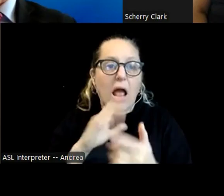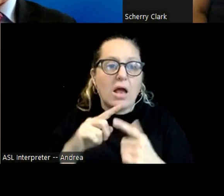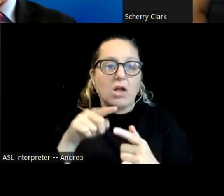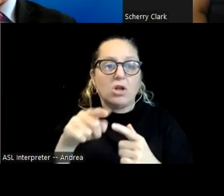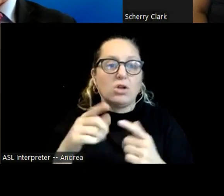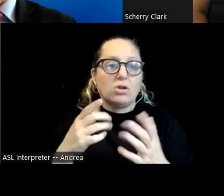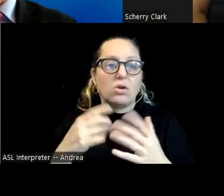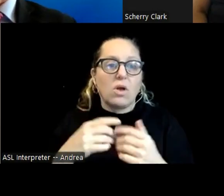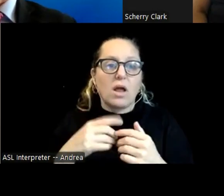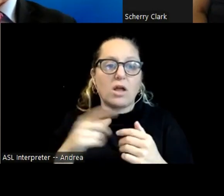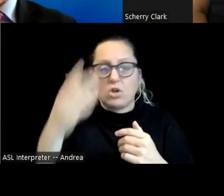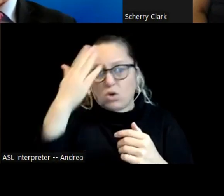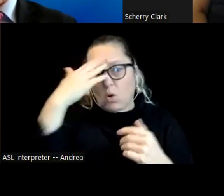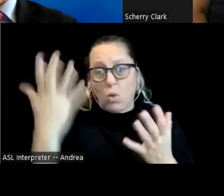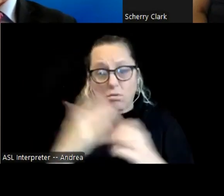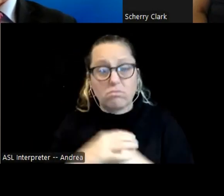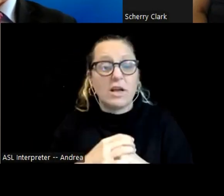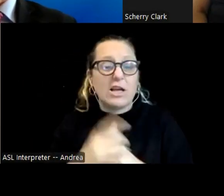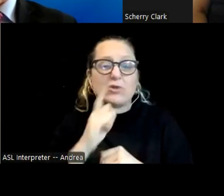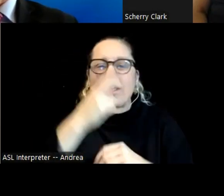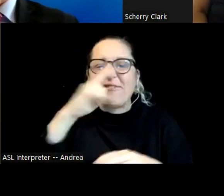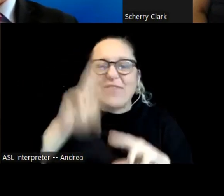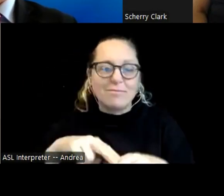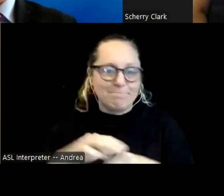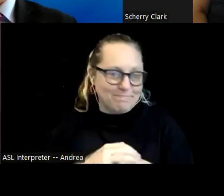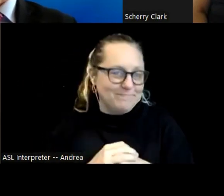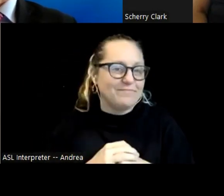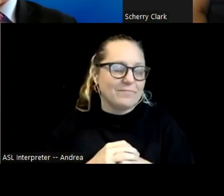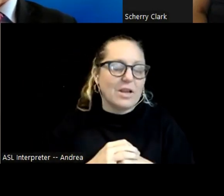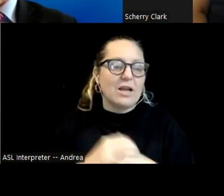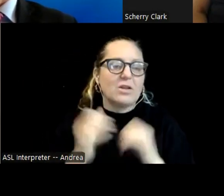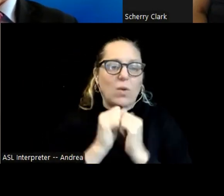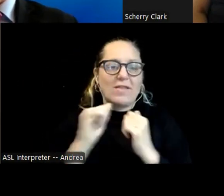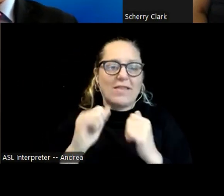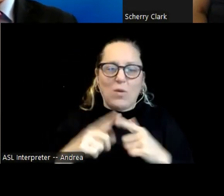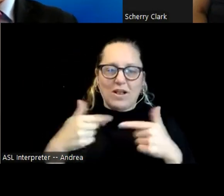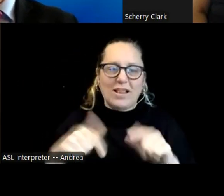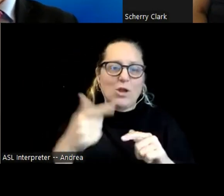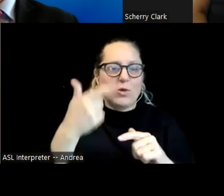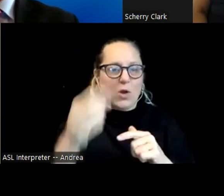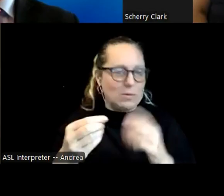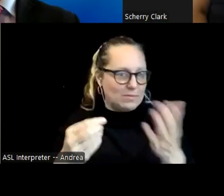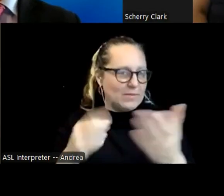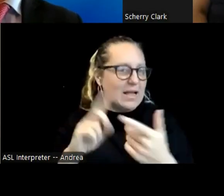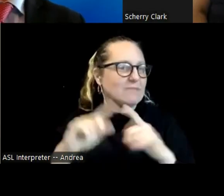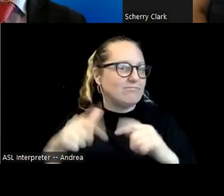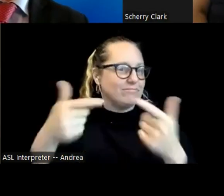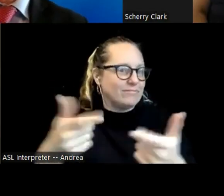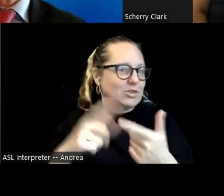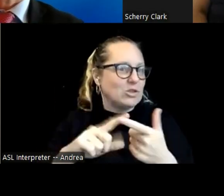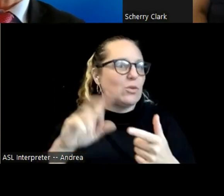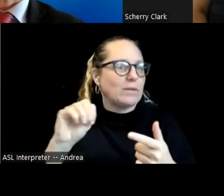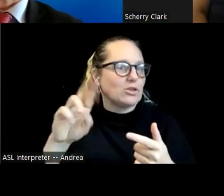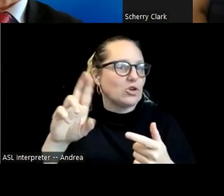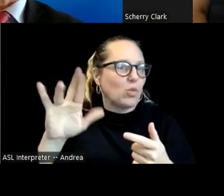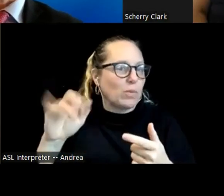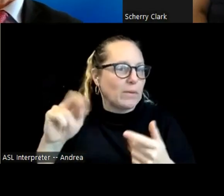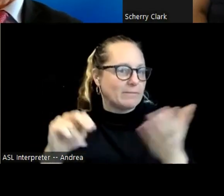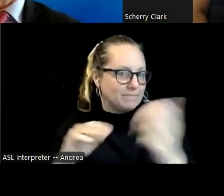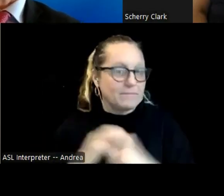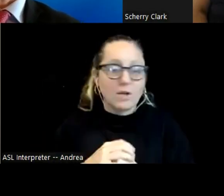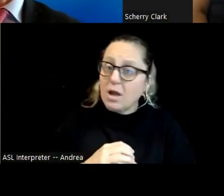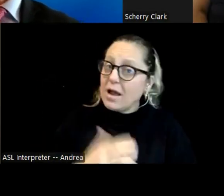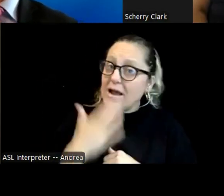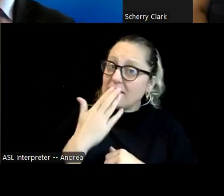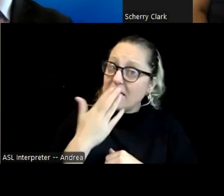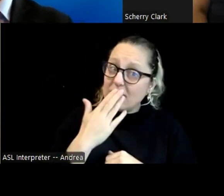and you know what? It's really fun. So with that, I'll let you go and turn it back over to you, Mr. Rubin. Thank you so much, Cindy. And like